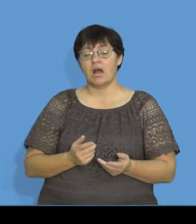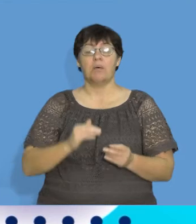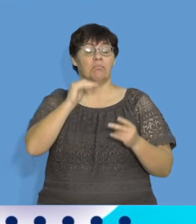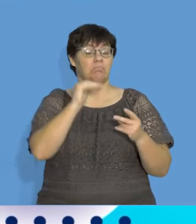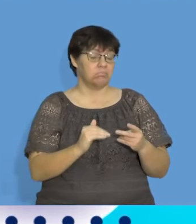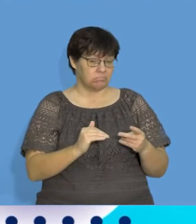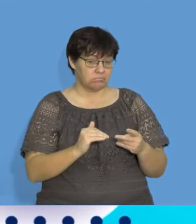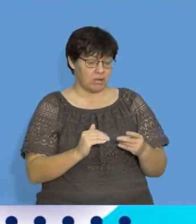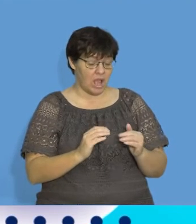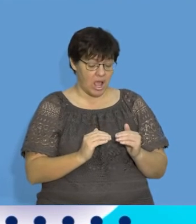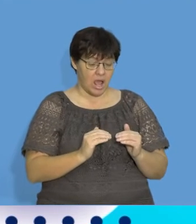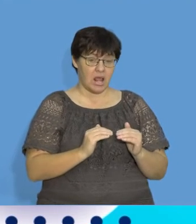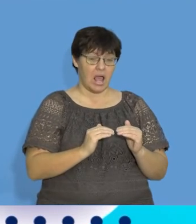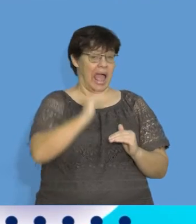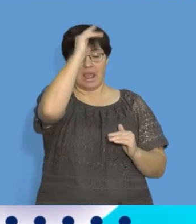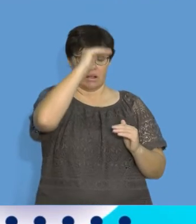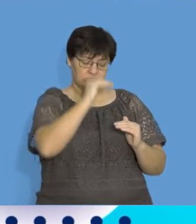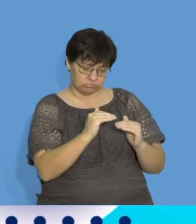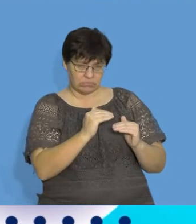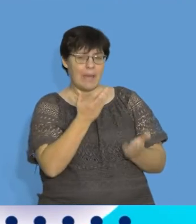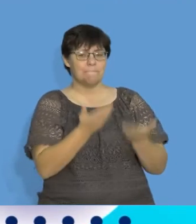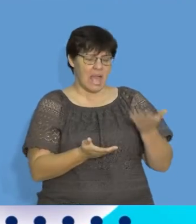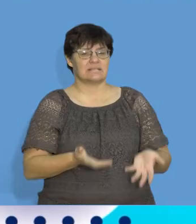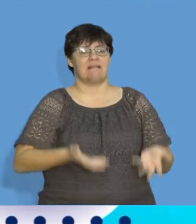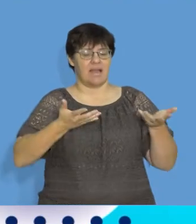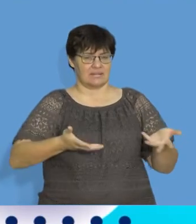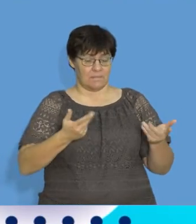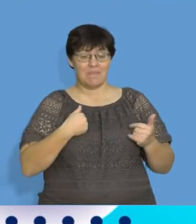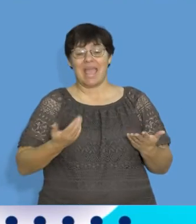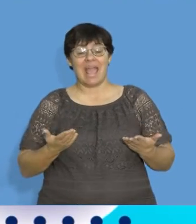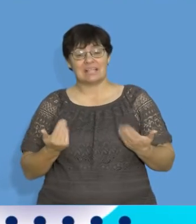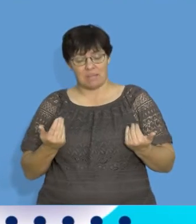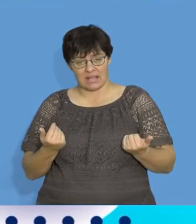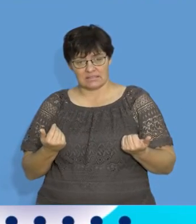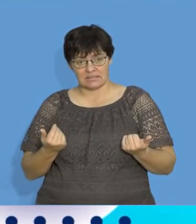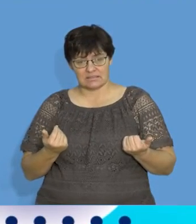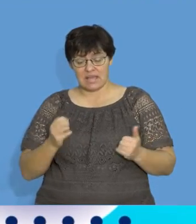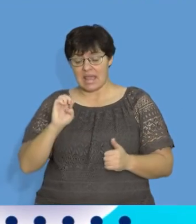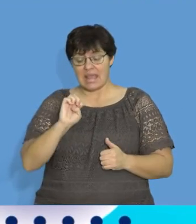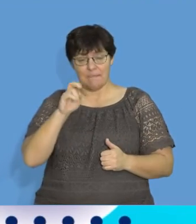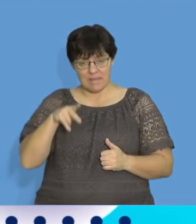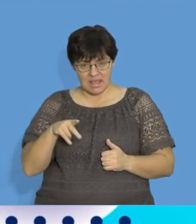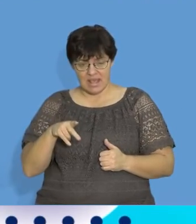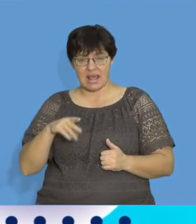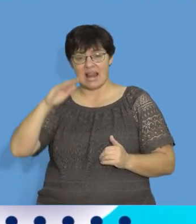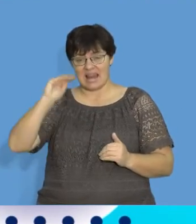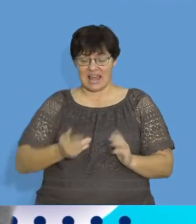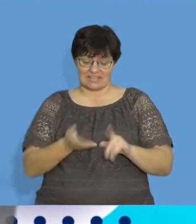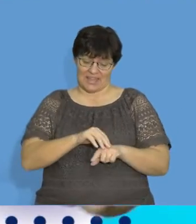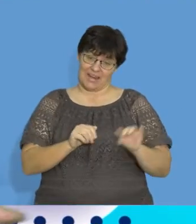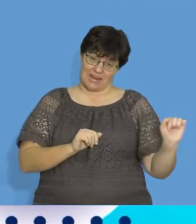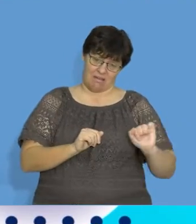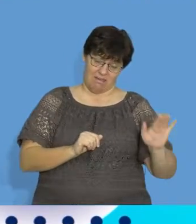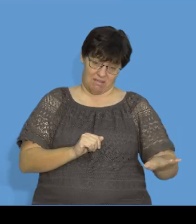height and a smaller mass. I'm going to expect a smaller answer than what I